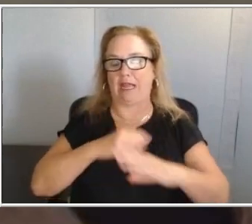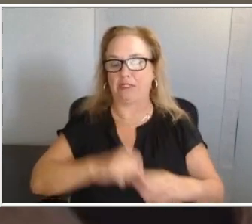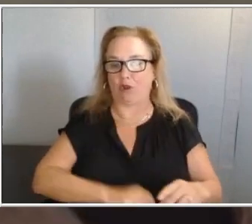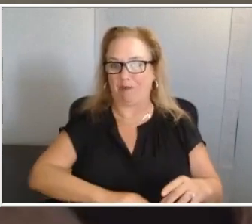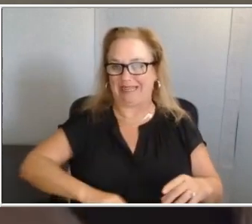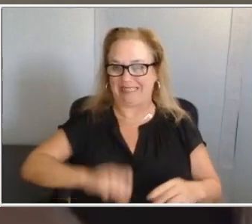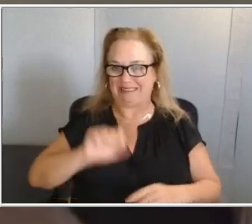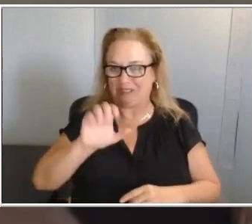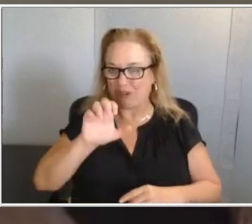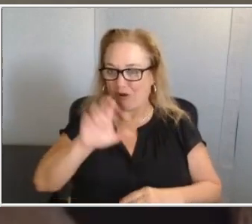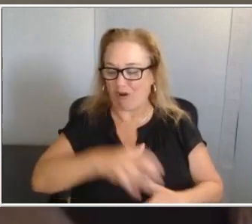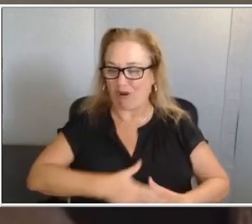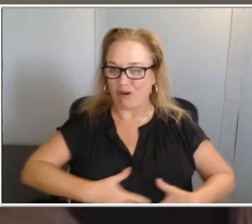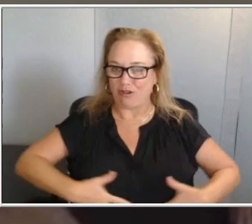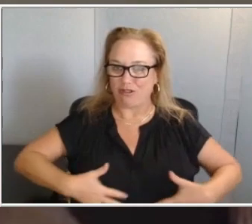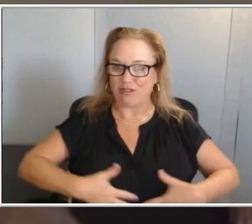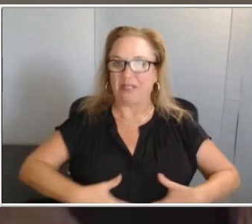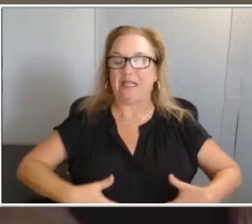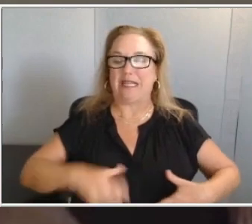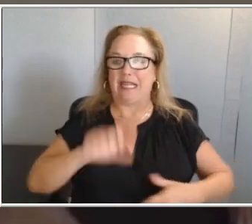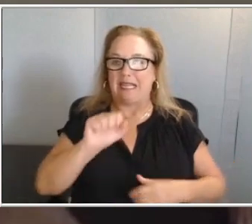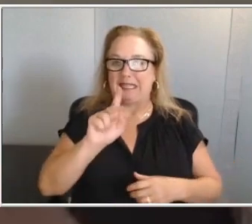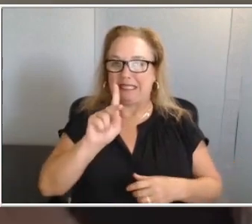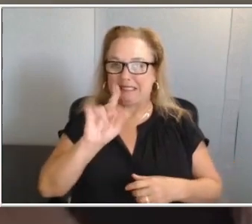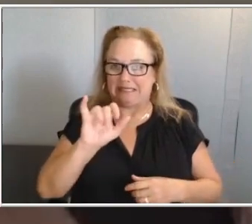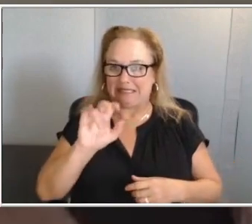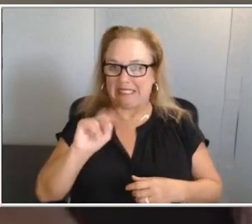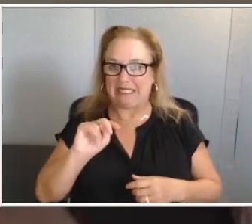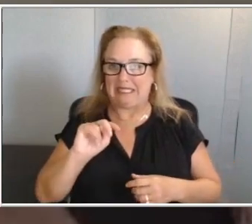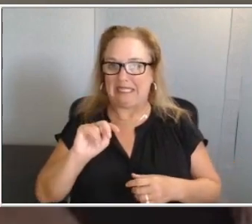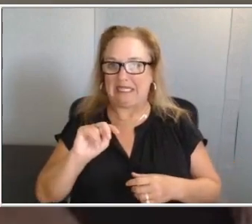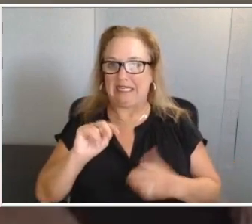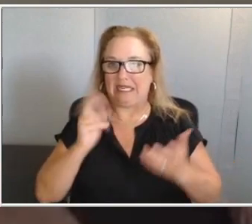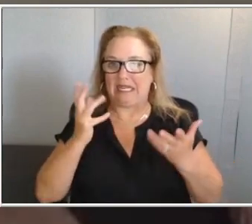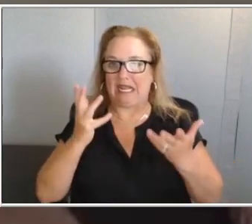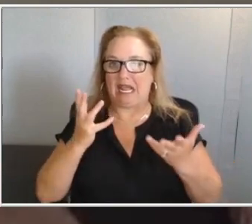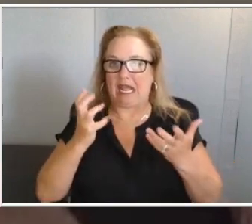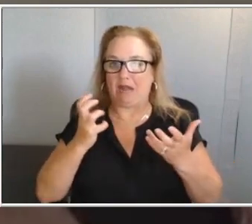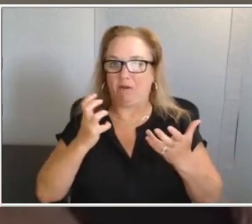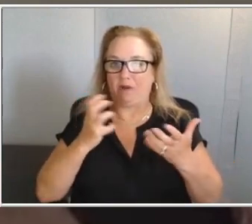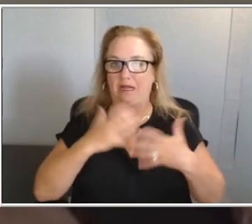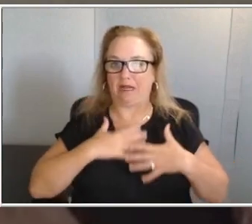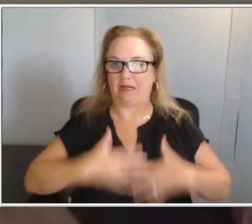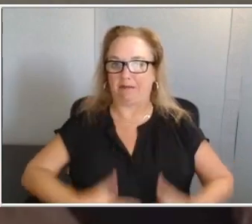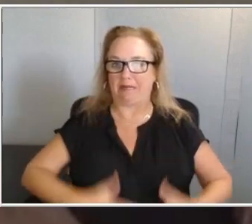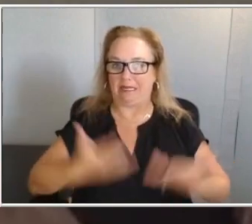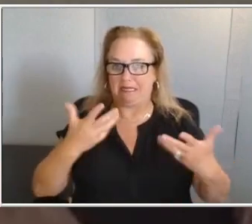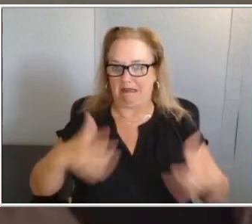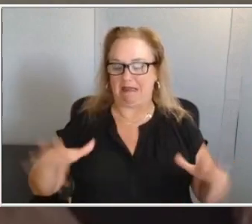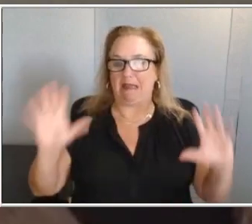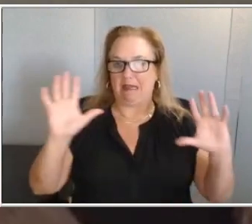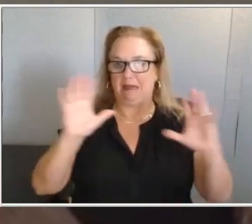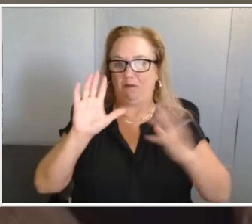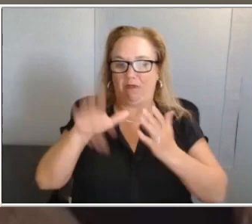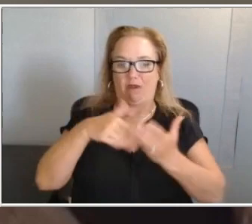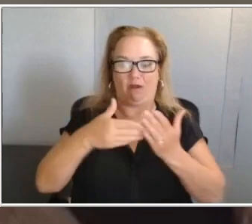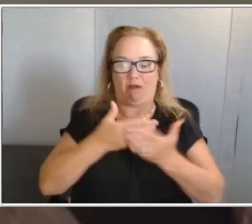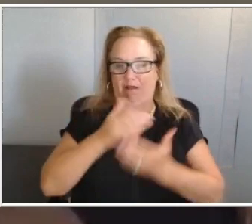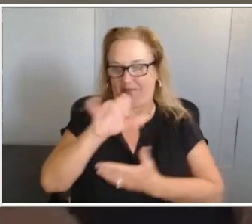belly and all the skin, and I just wanted to be completely done with all